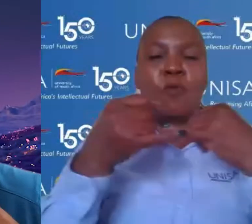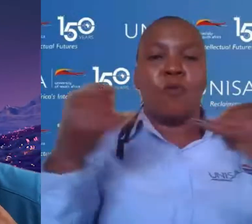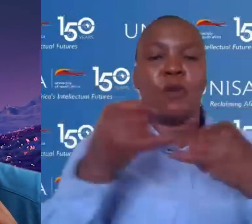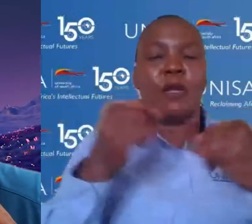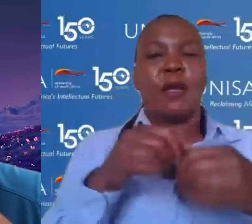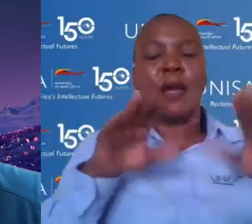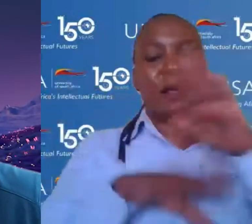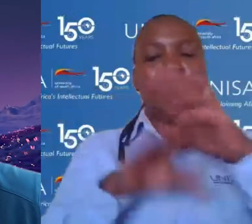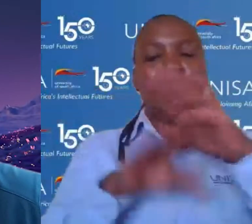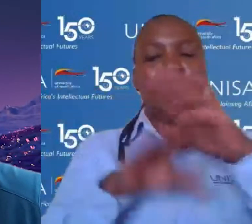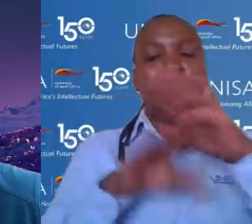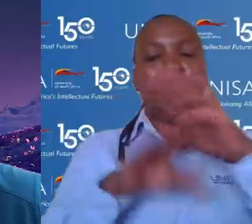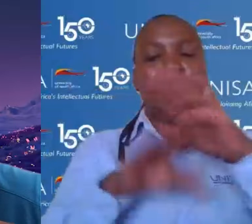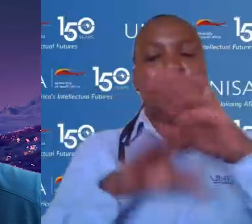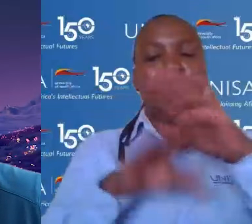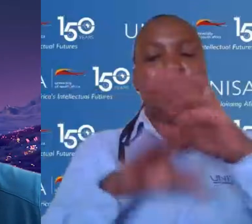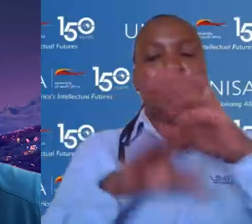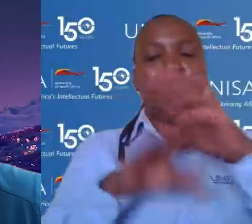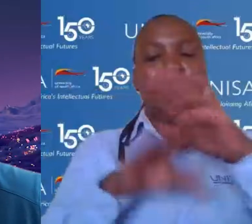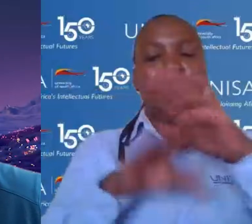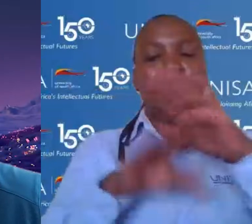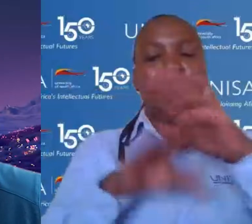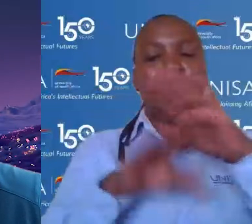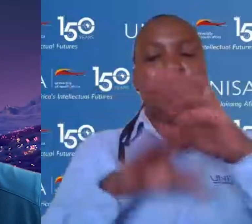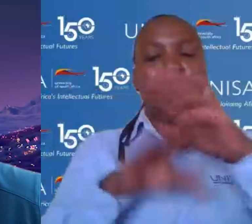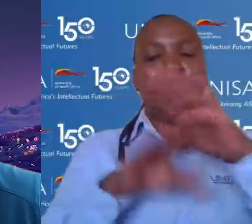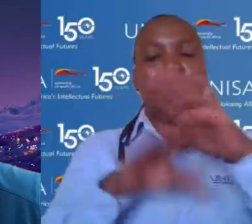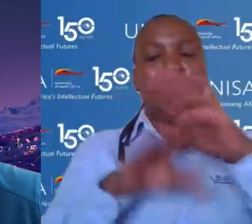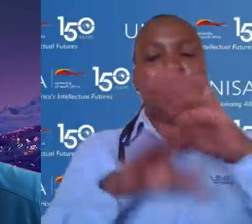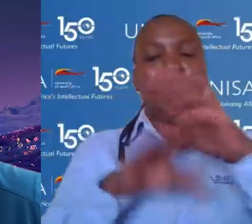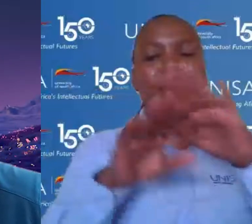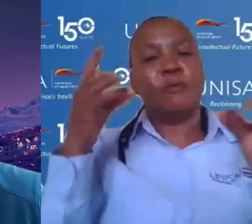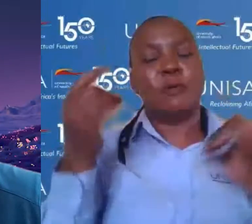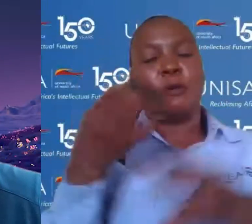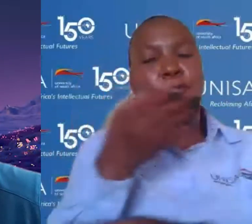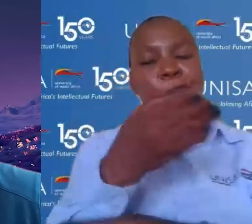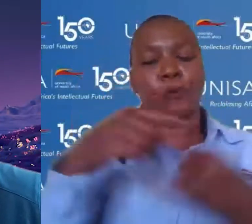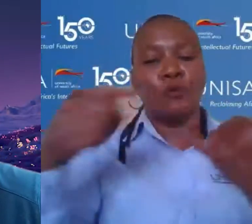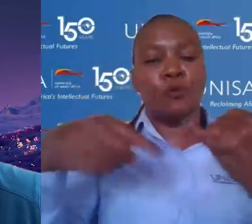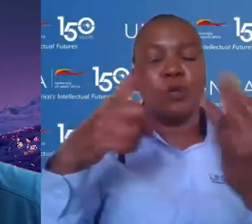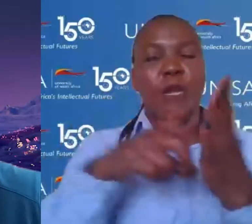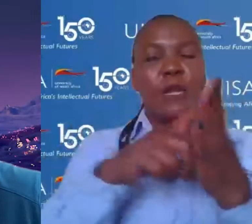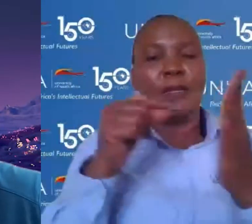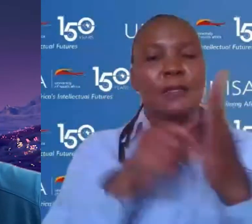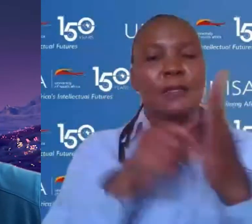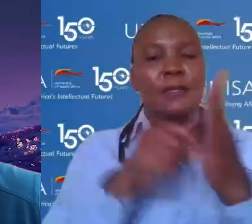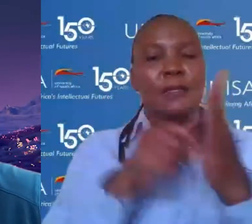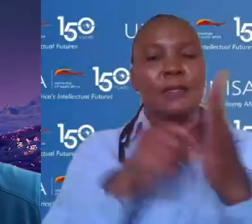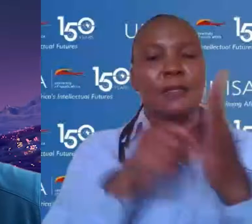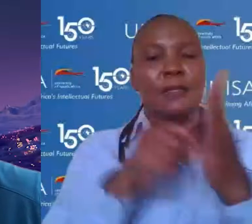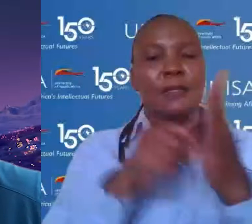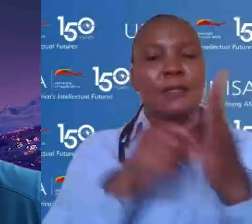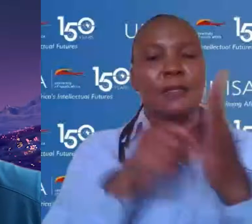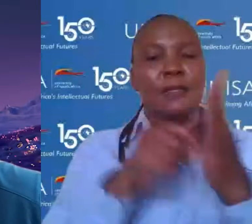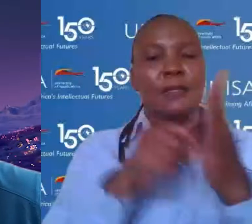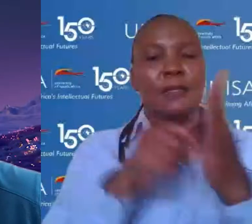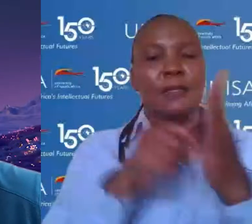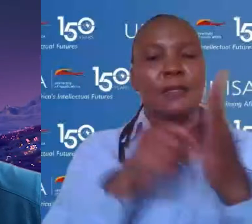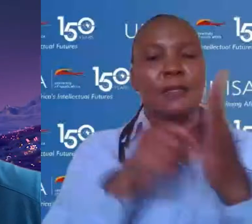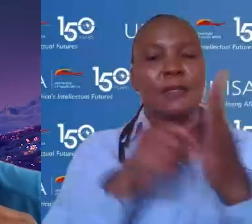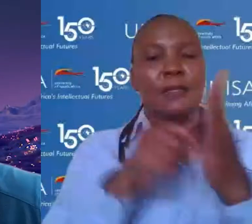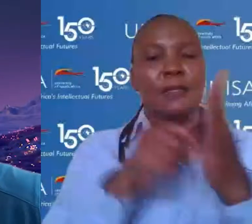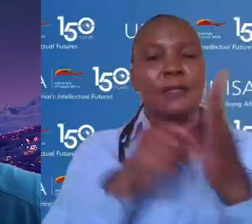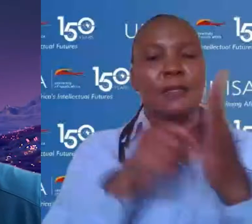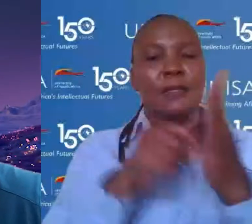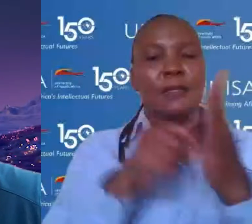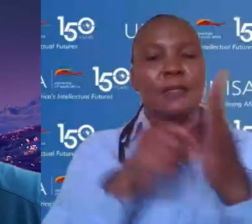material. The information is there. All tutorial letters are already there. The study guides, if your module has got a study